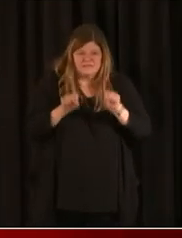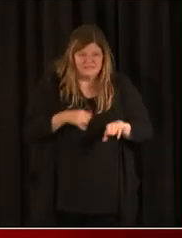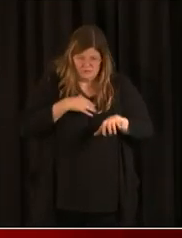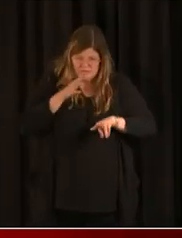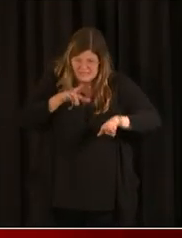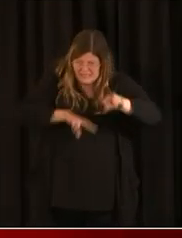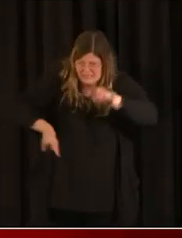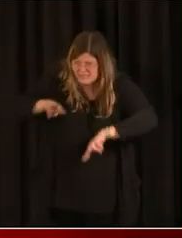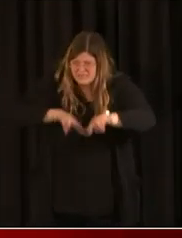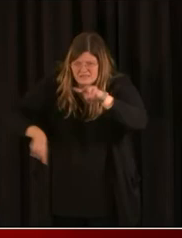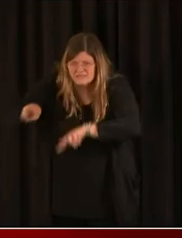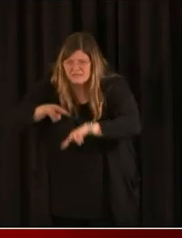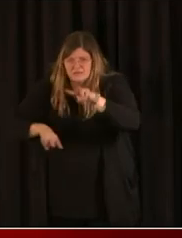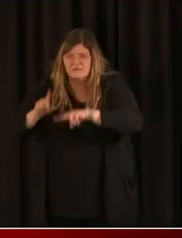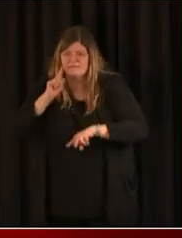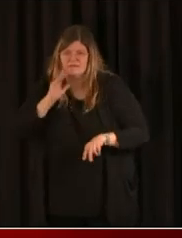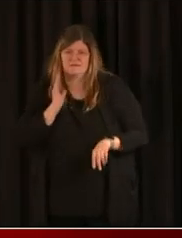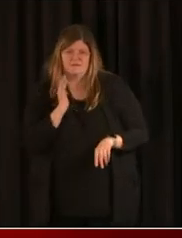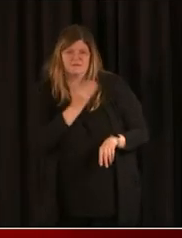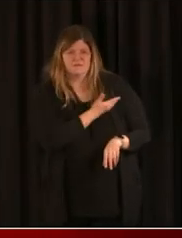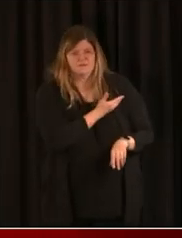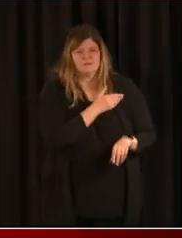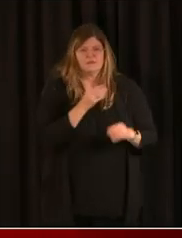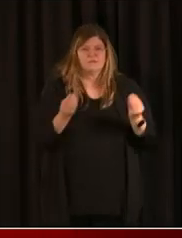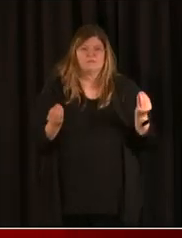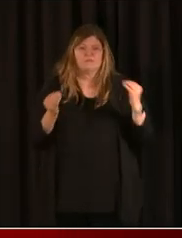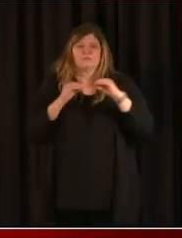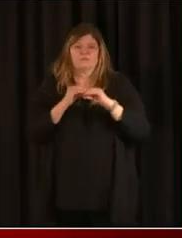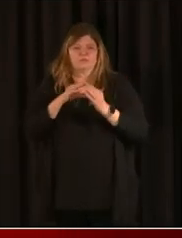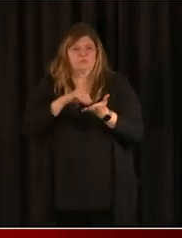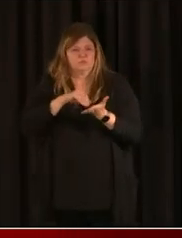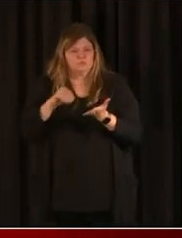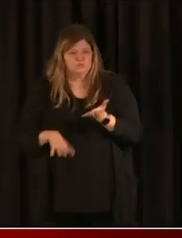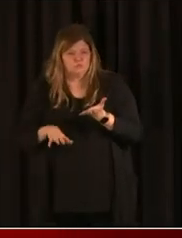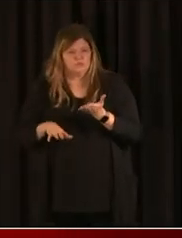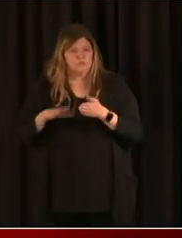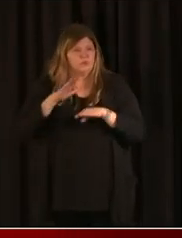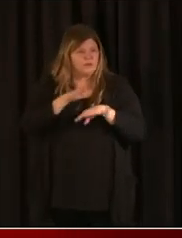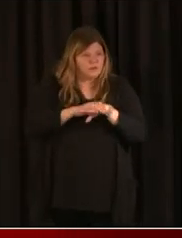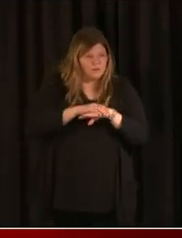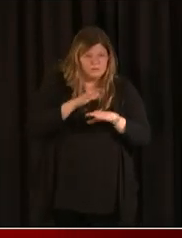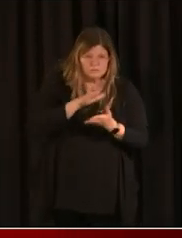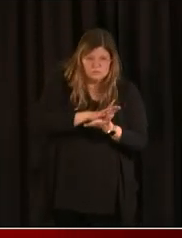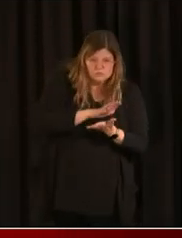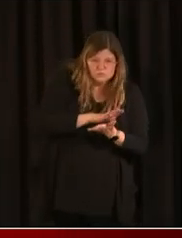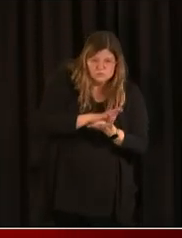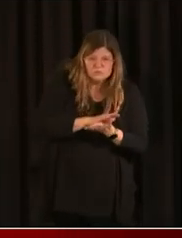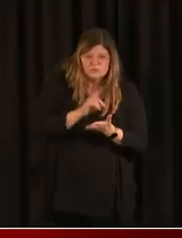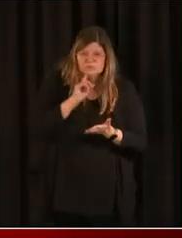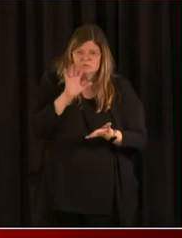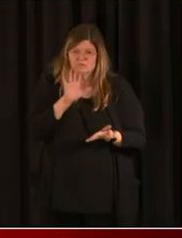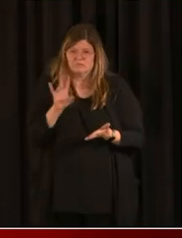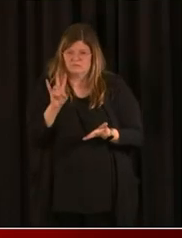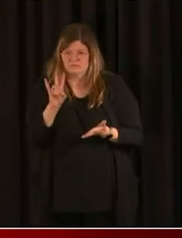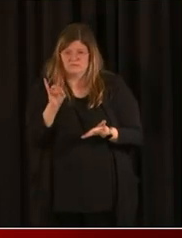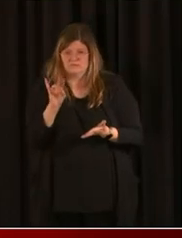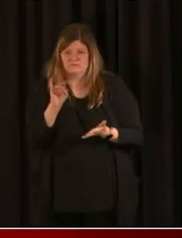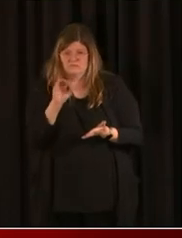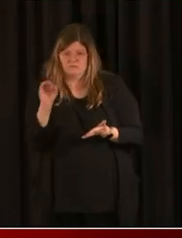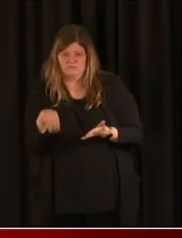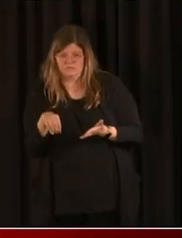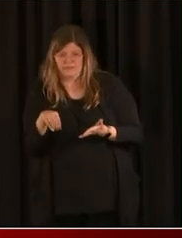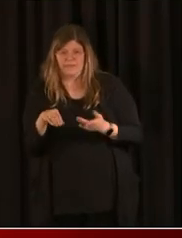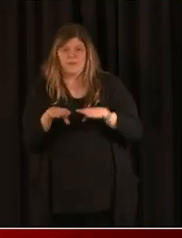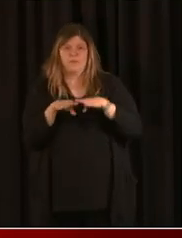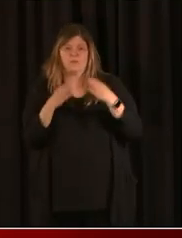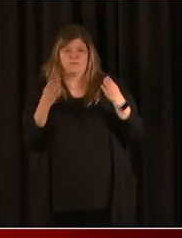programming plan for term 3, which will allow more of our students to be on campus. About 70% of our schools that